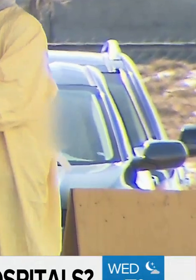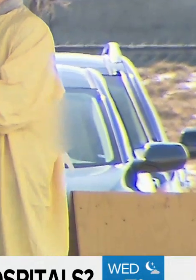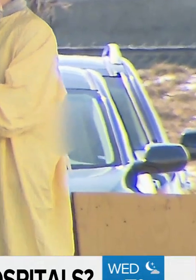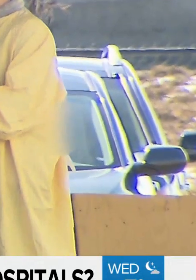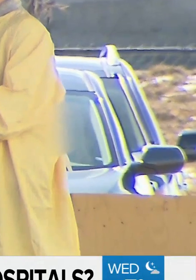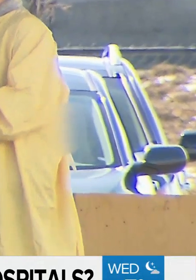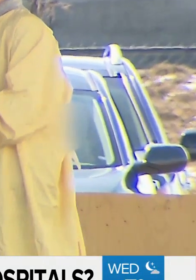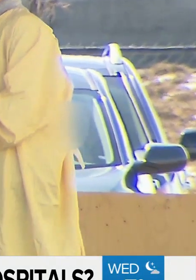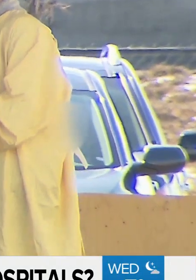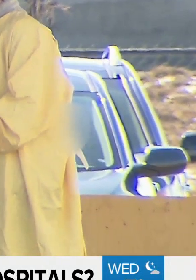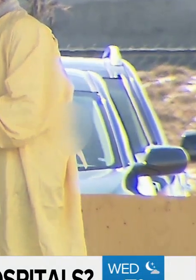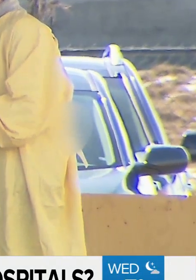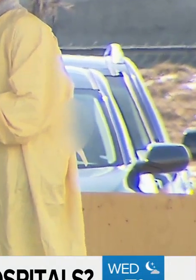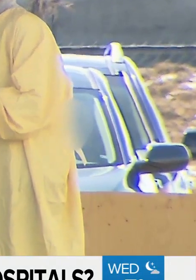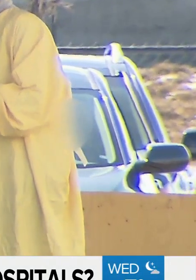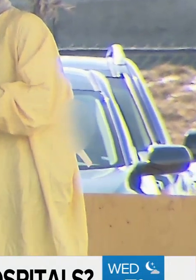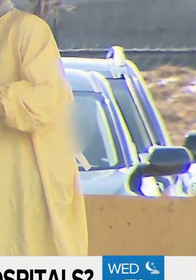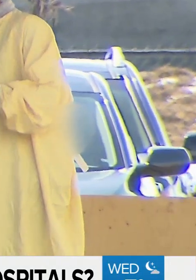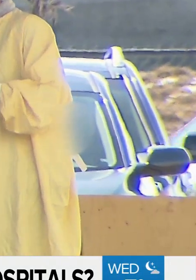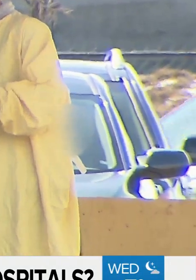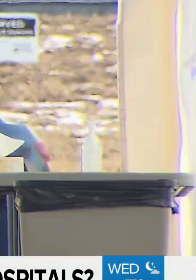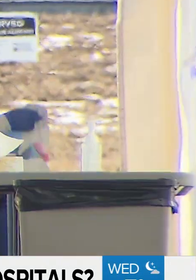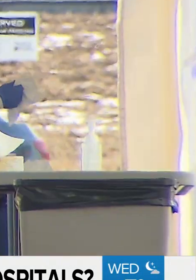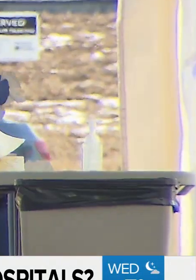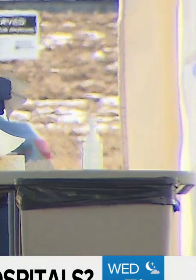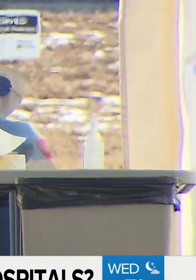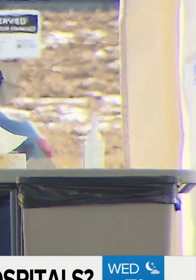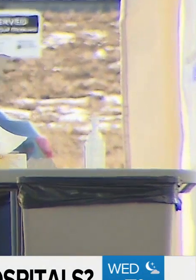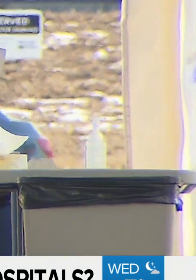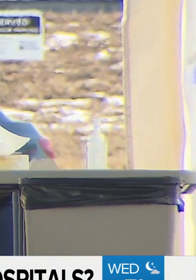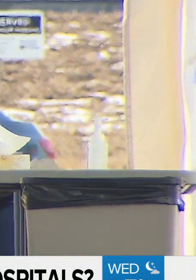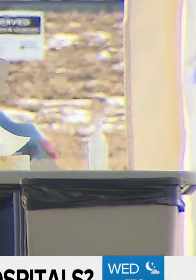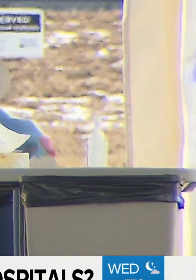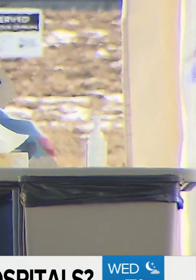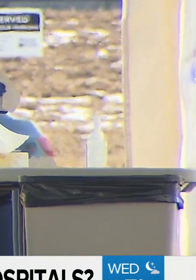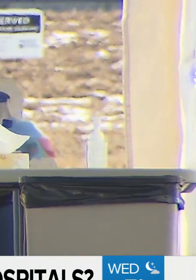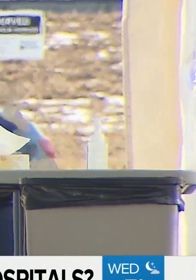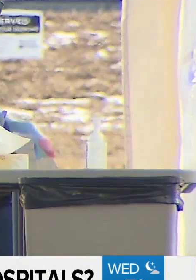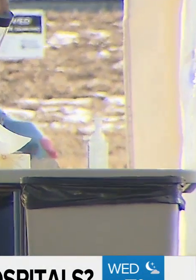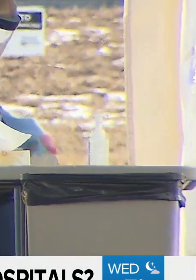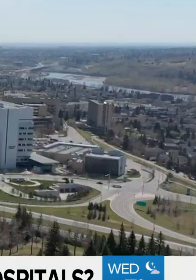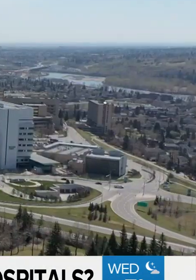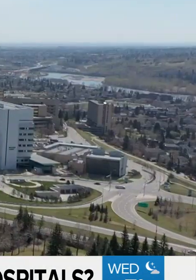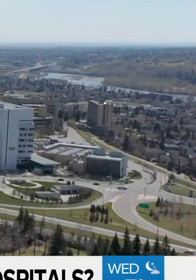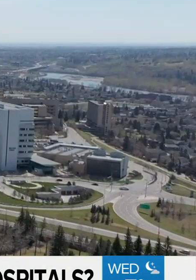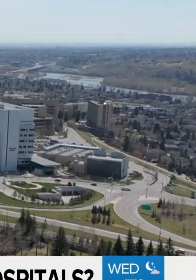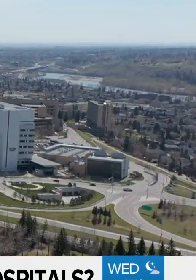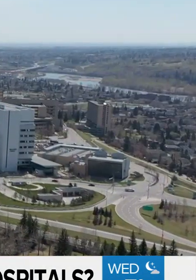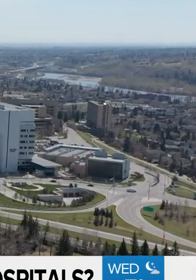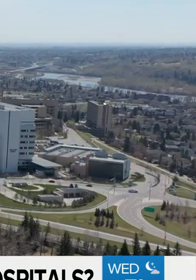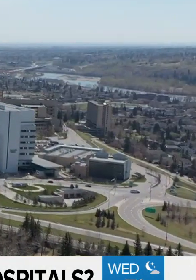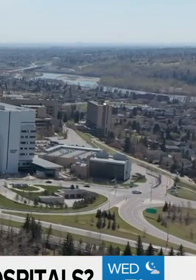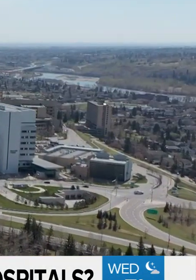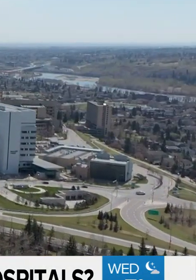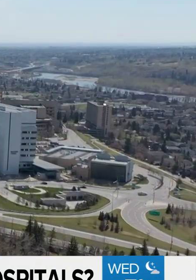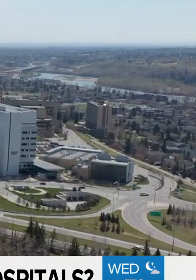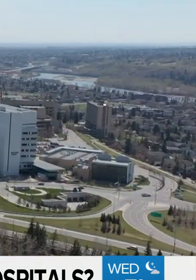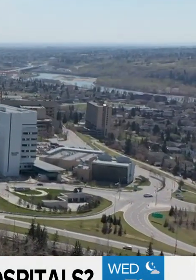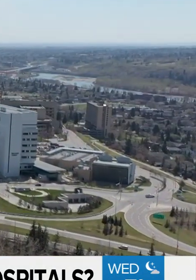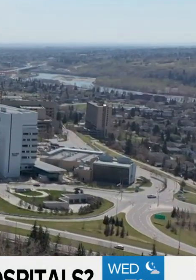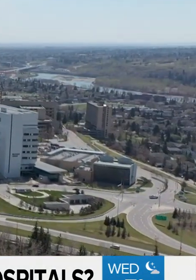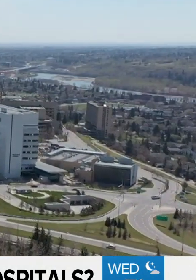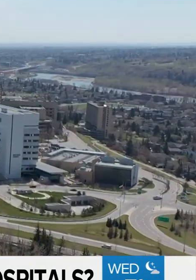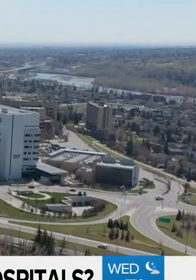as 1,685 cases were reported from over 18,000 tests. 10 new deaths were reported for a total now